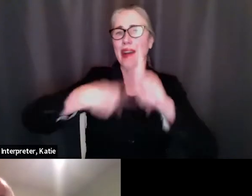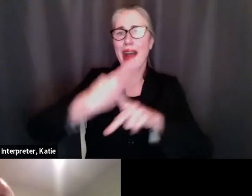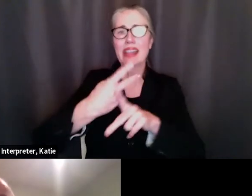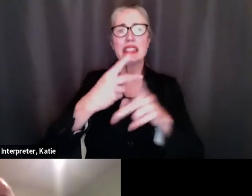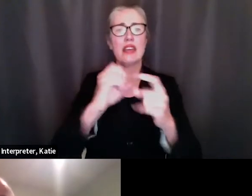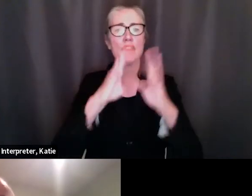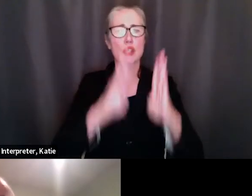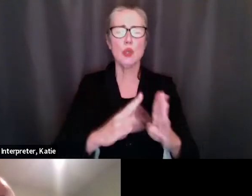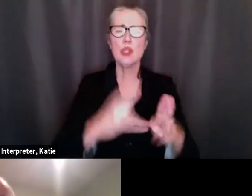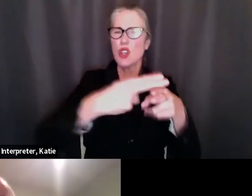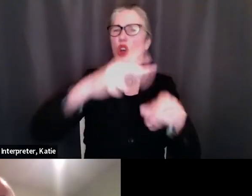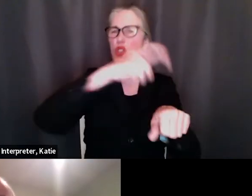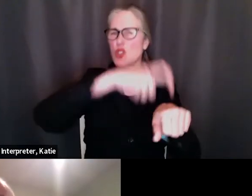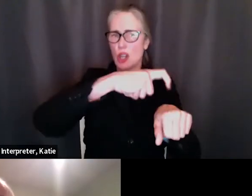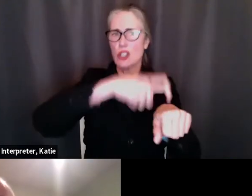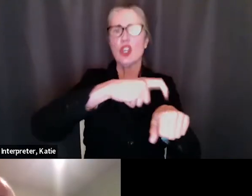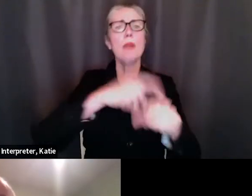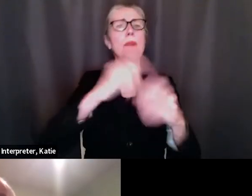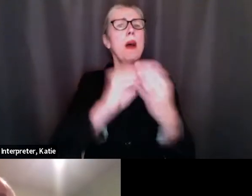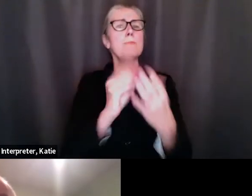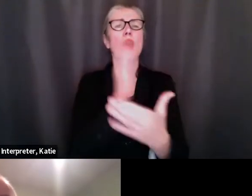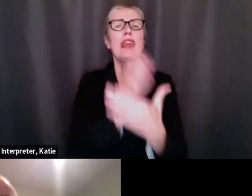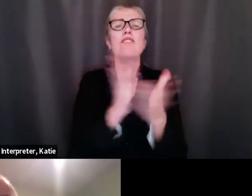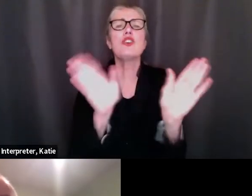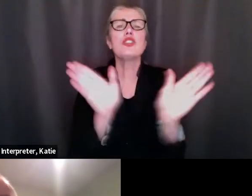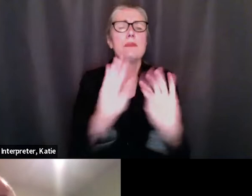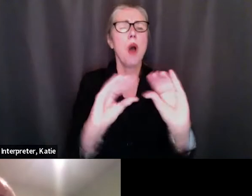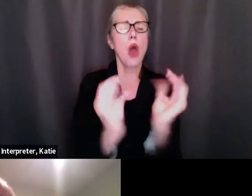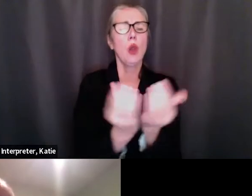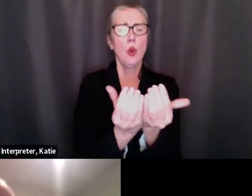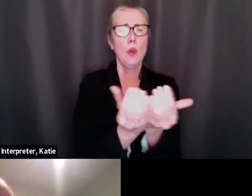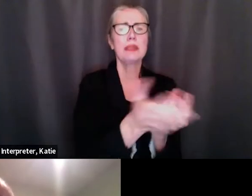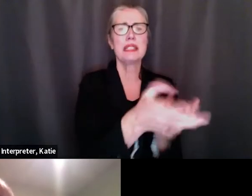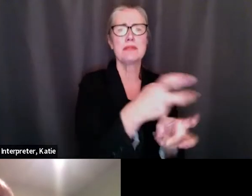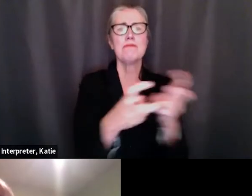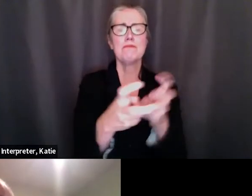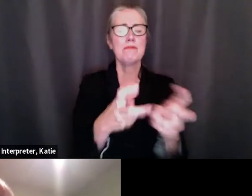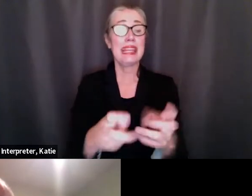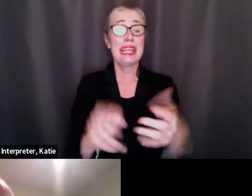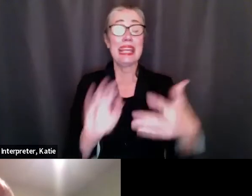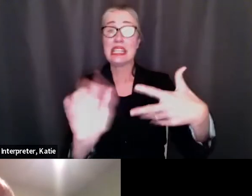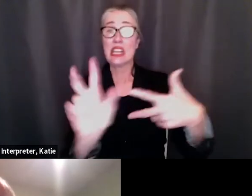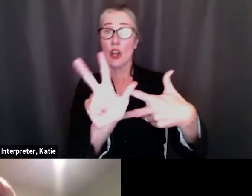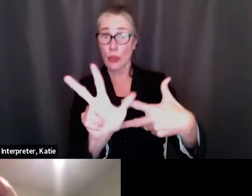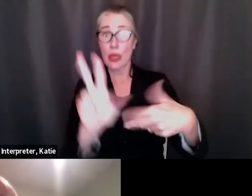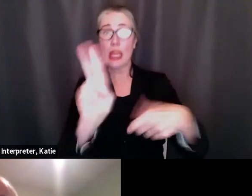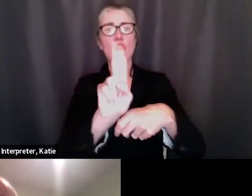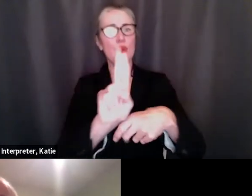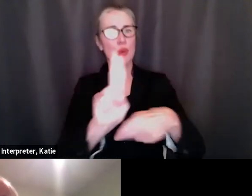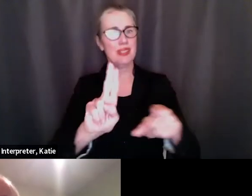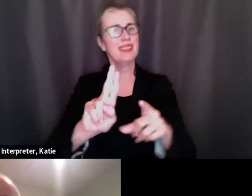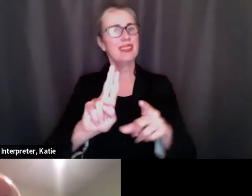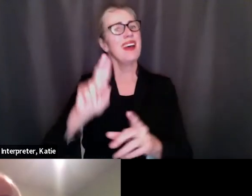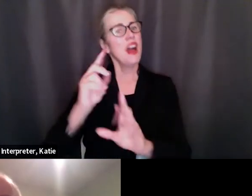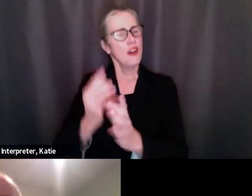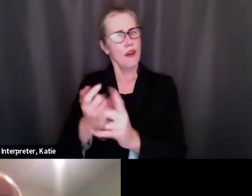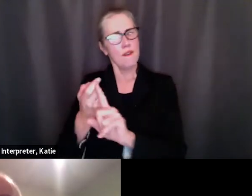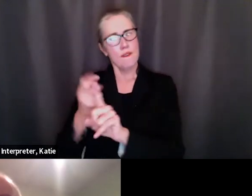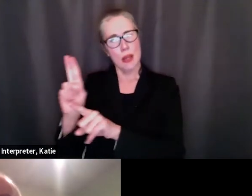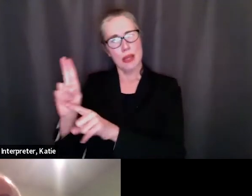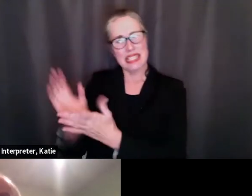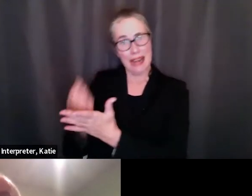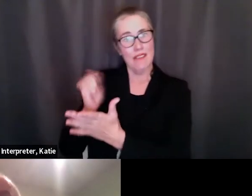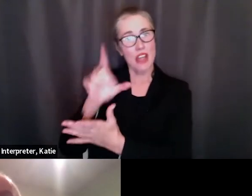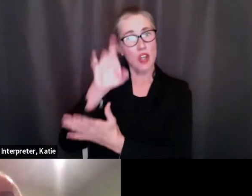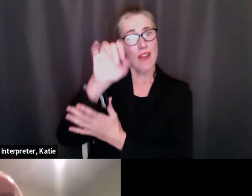for short-term and fluid intervention of small groups of students tier three is also data-driven and a more intensive intervention